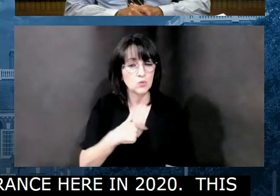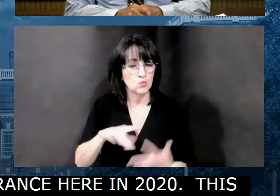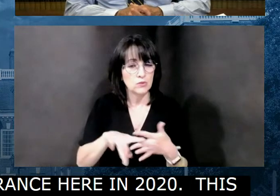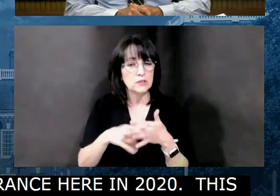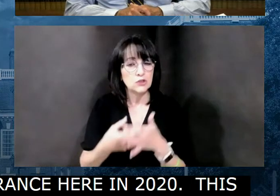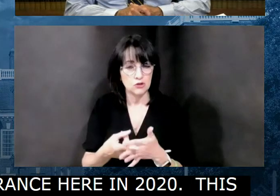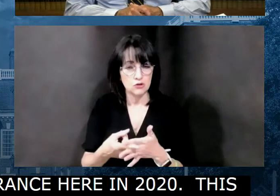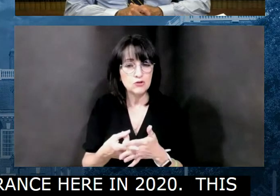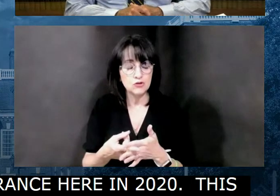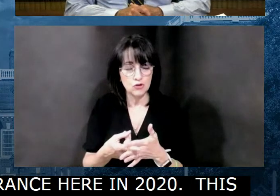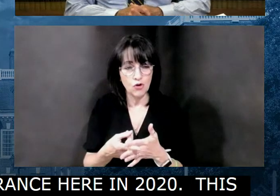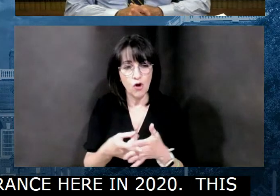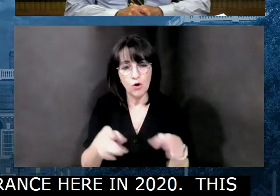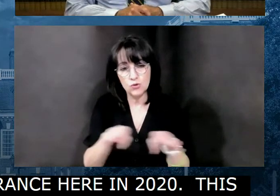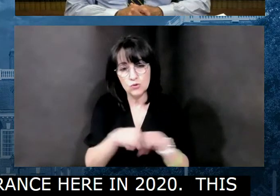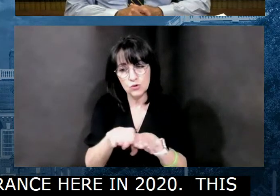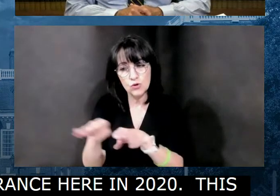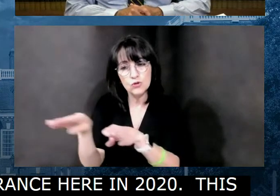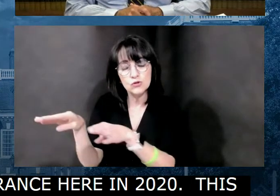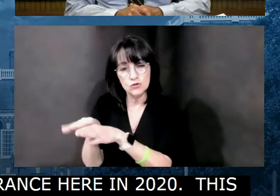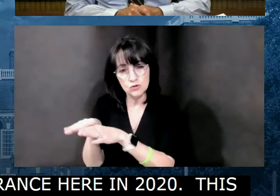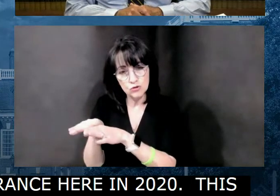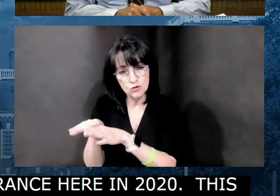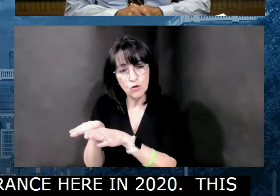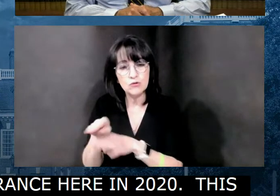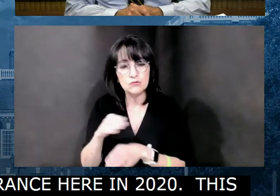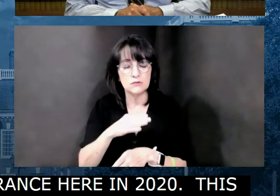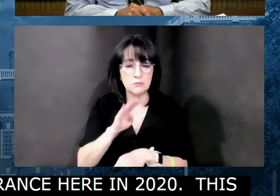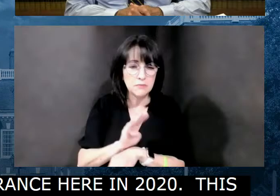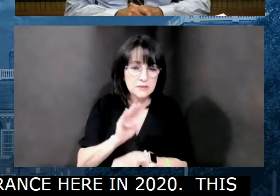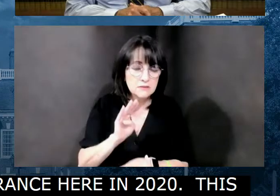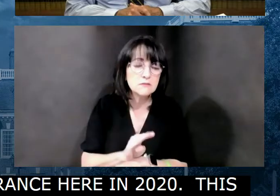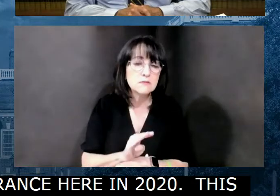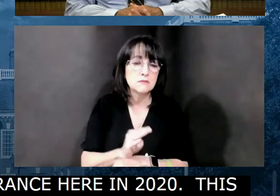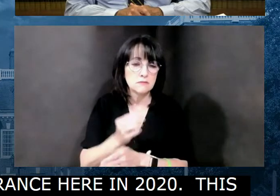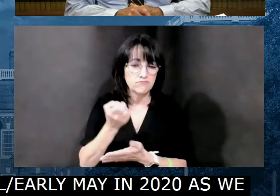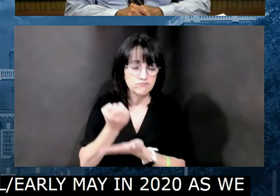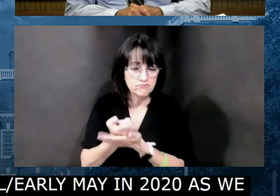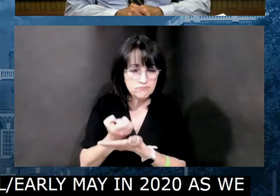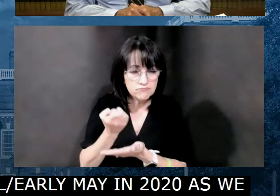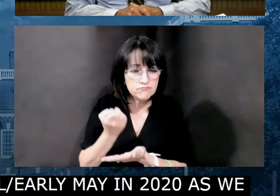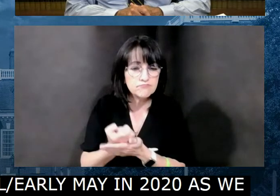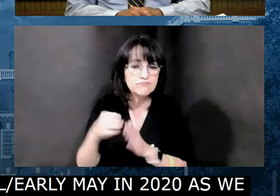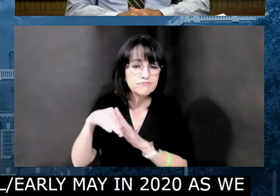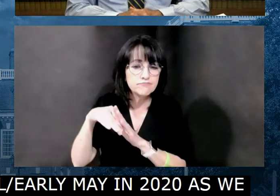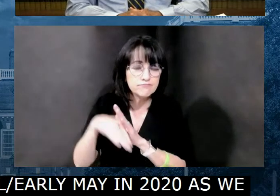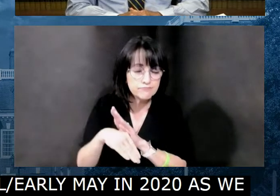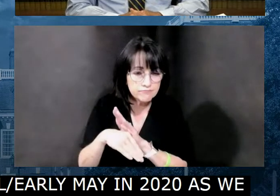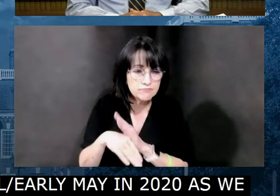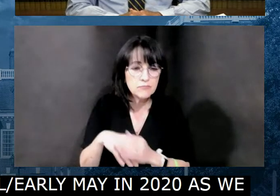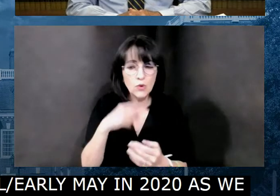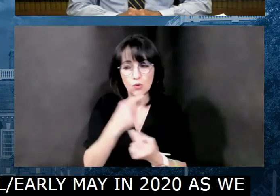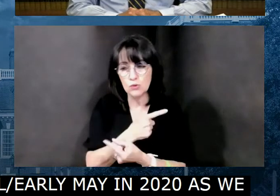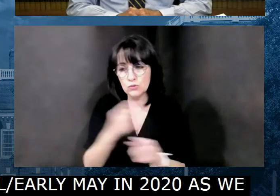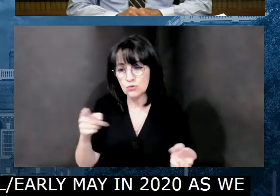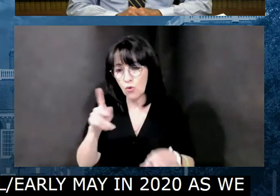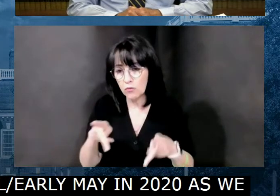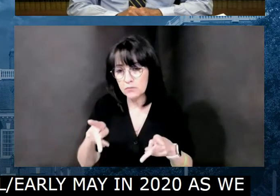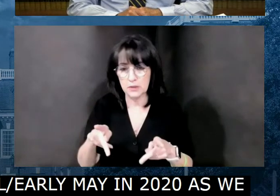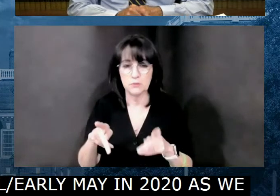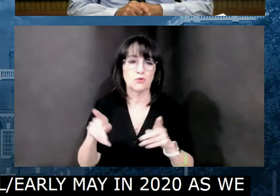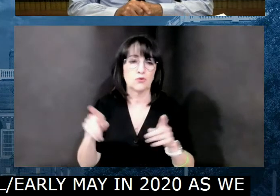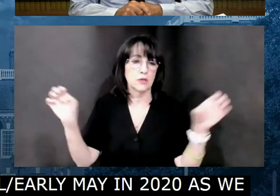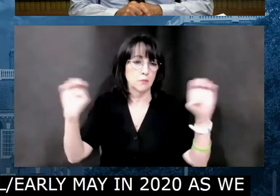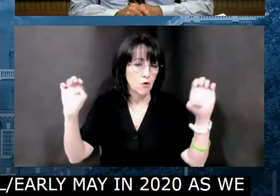portions of the economy and had people shelter in place, so to speak, as well as the